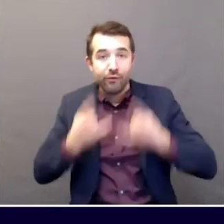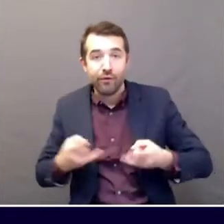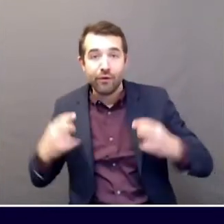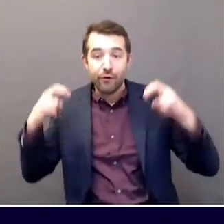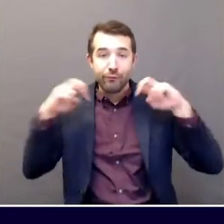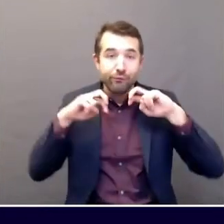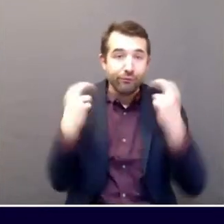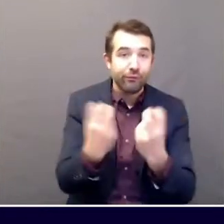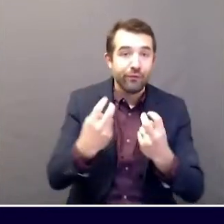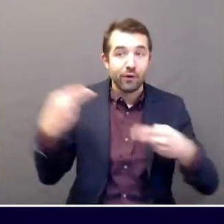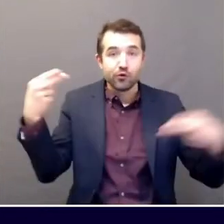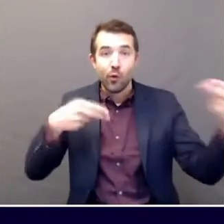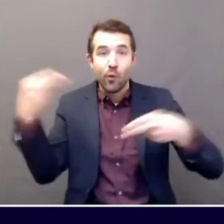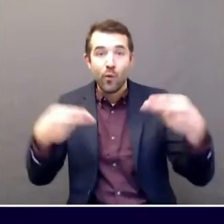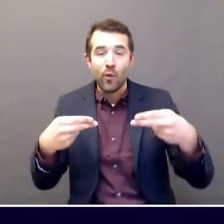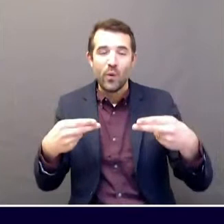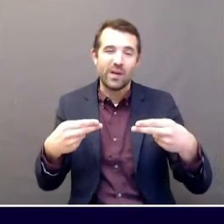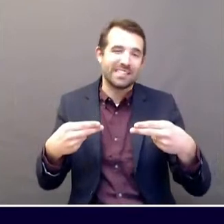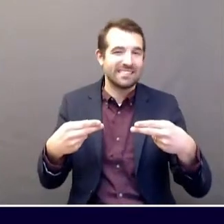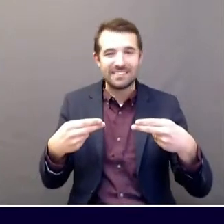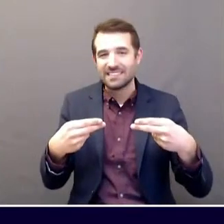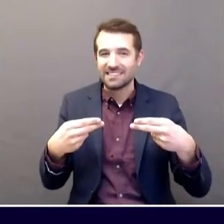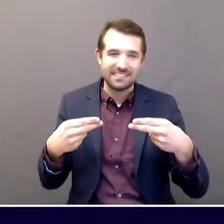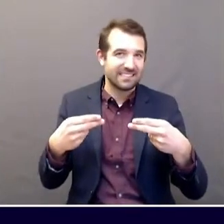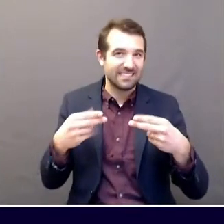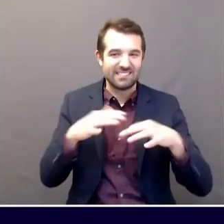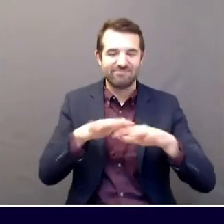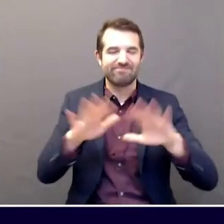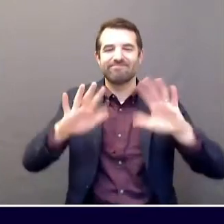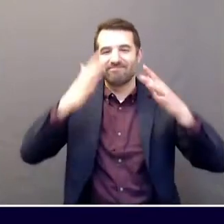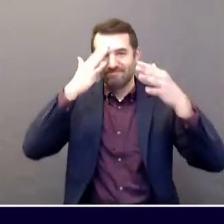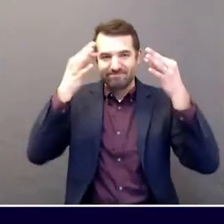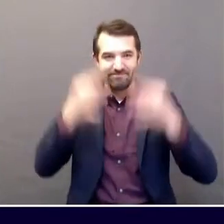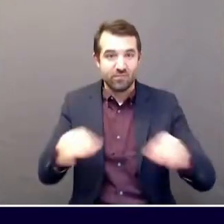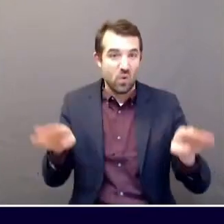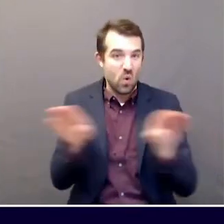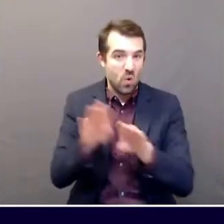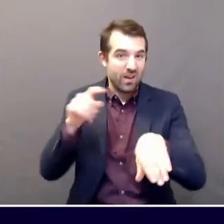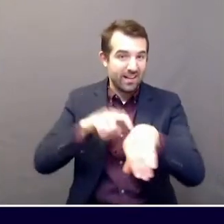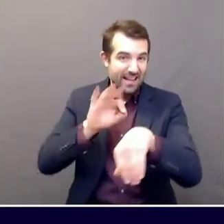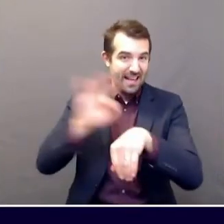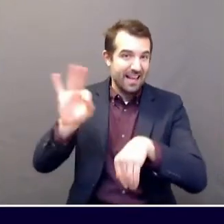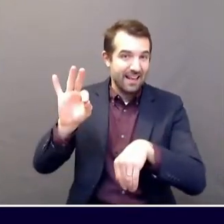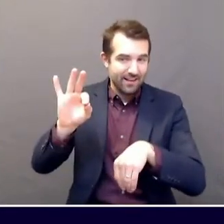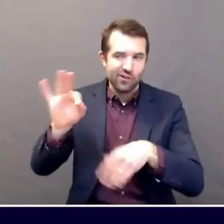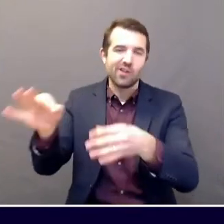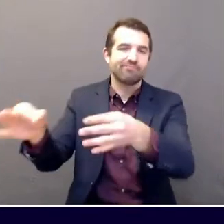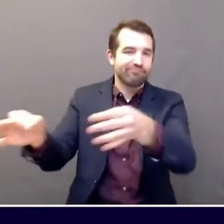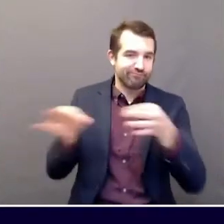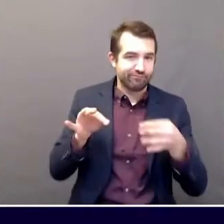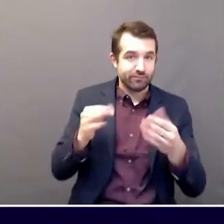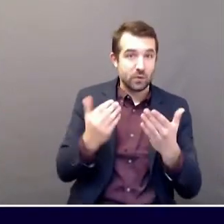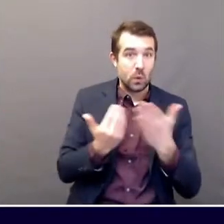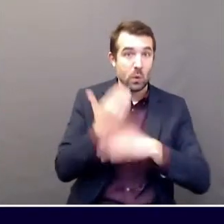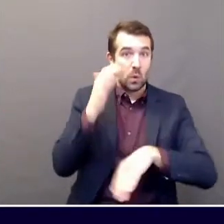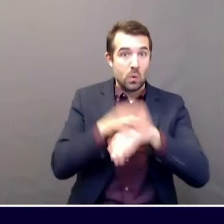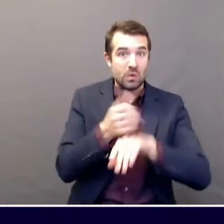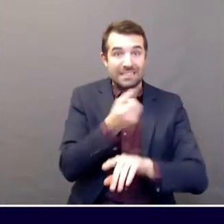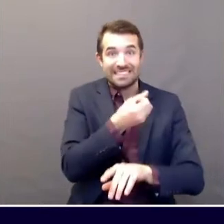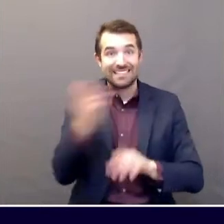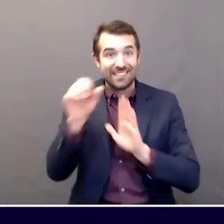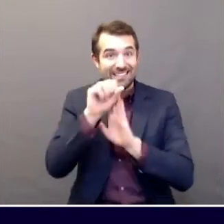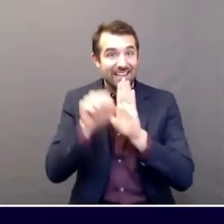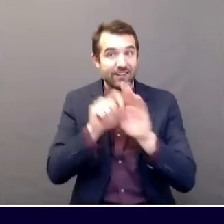measures. That measure, similar to what other states have done, especially New England states, that allowed businesses to keep their